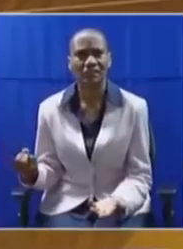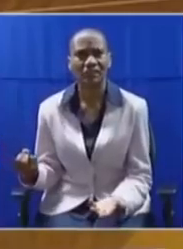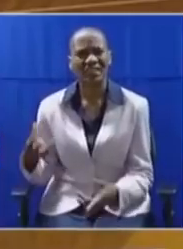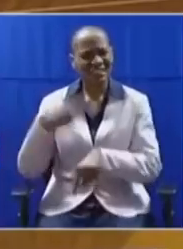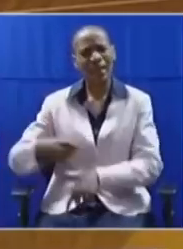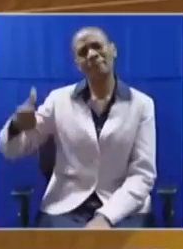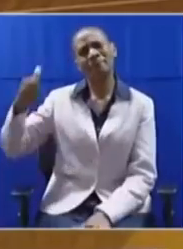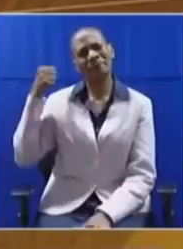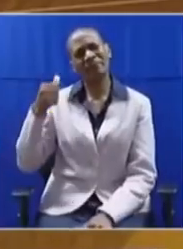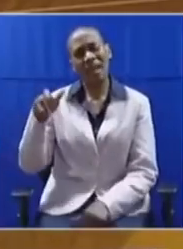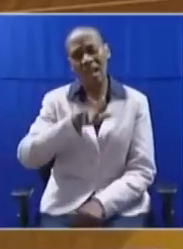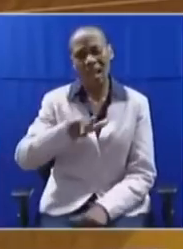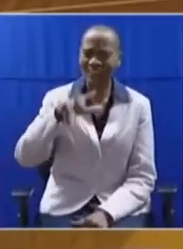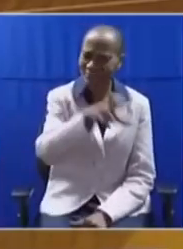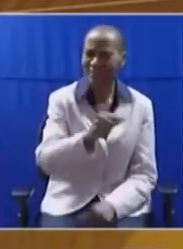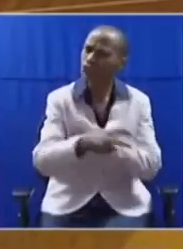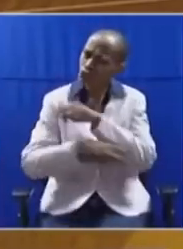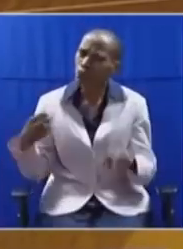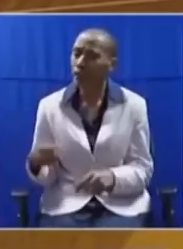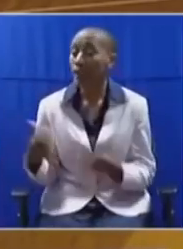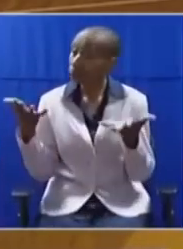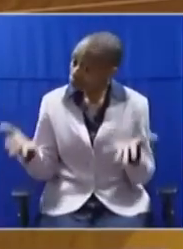our country. And that